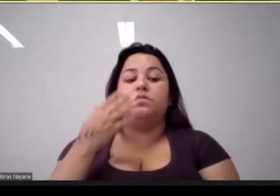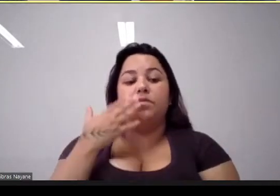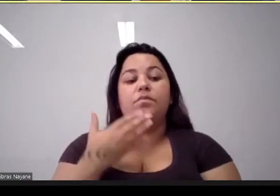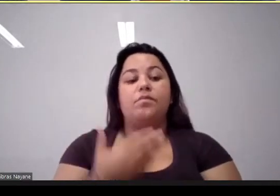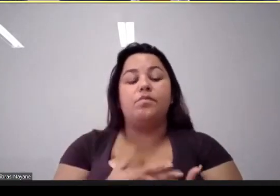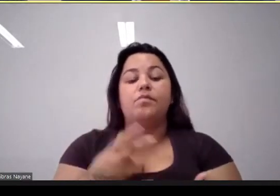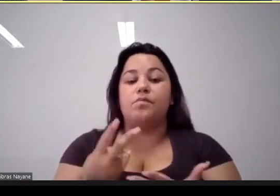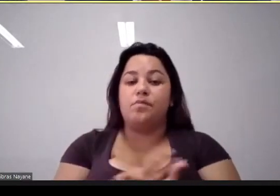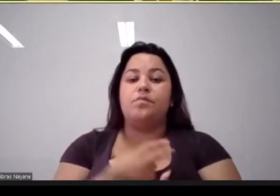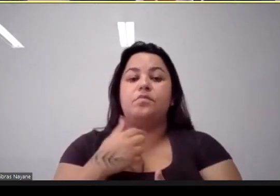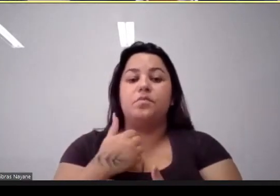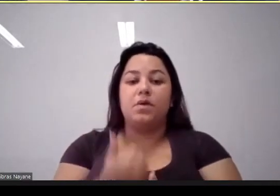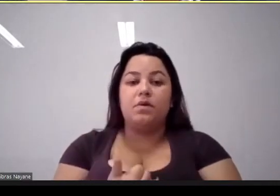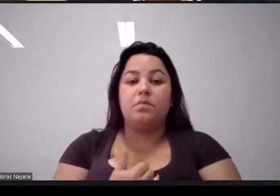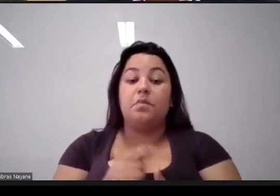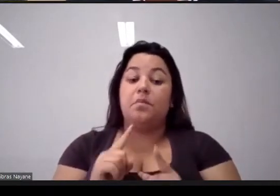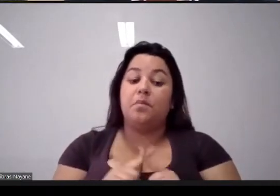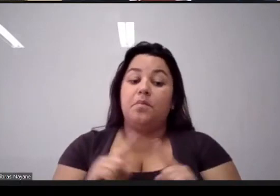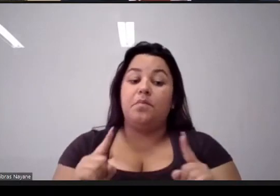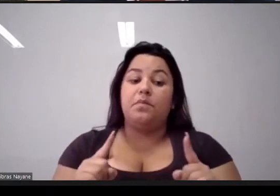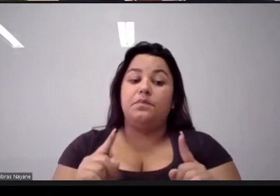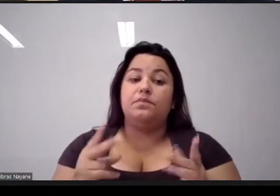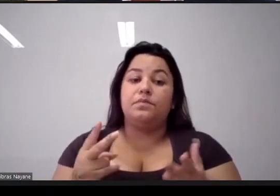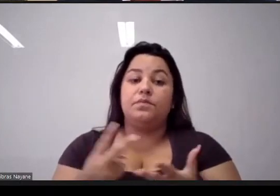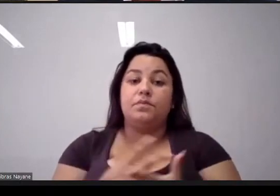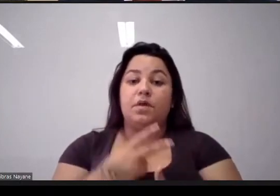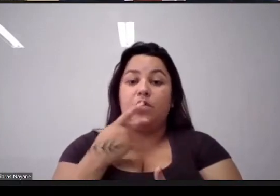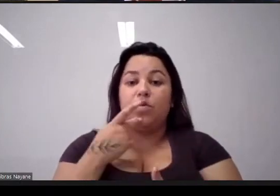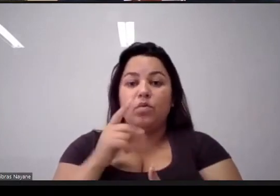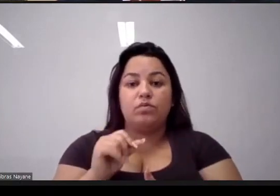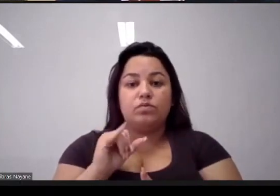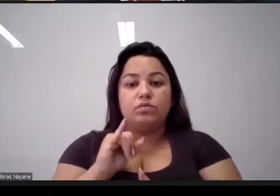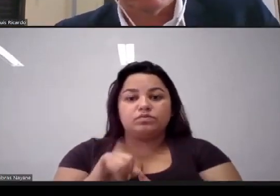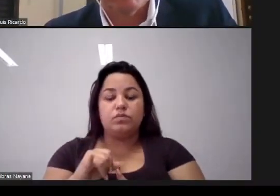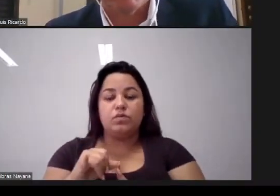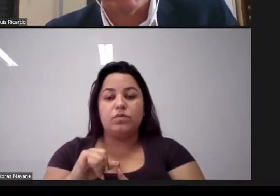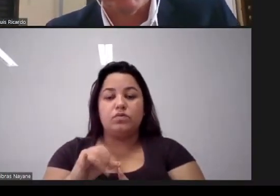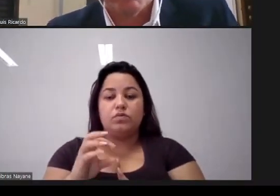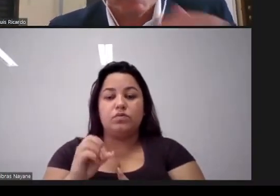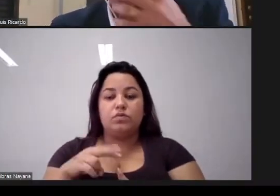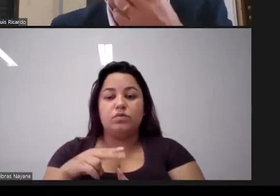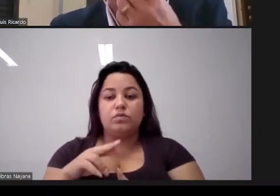But as you say, if it were compulsory, and in Australia,